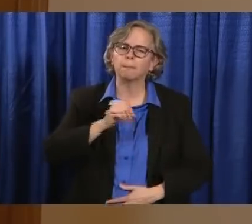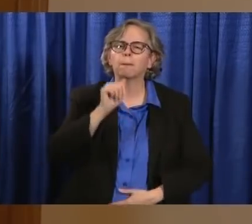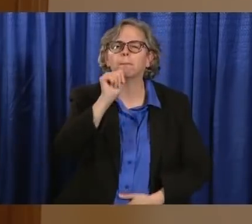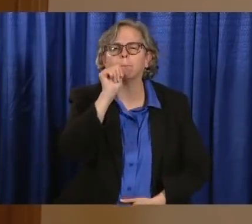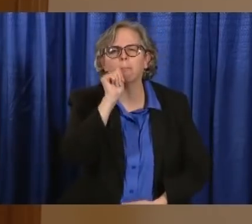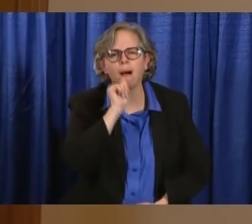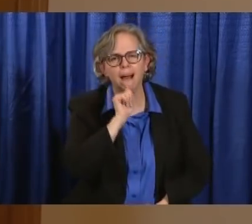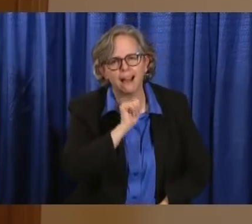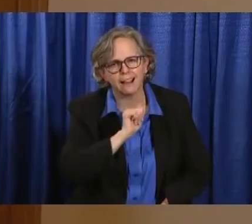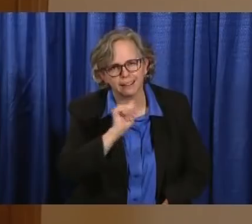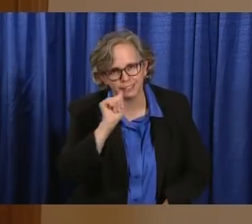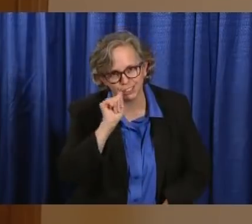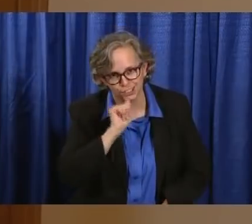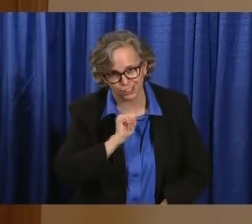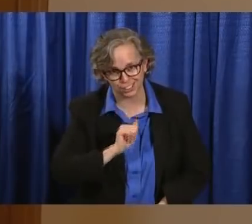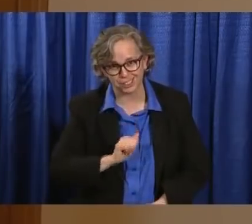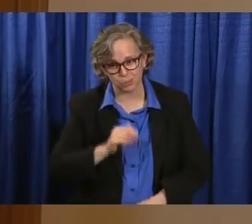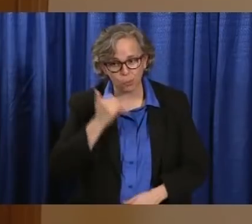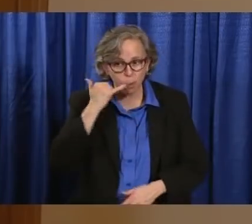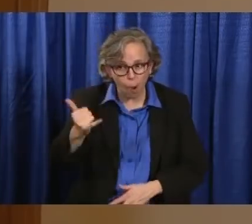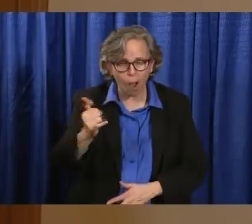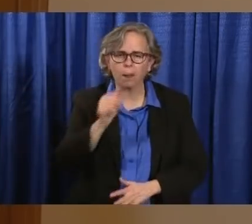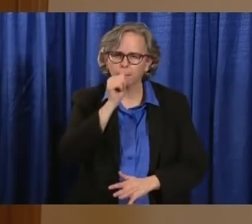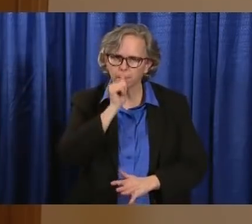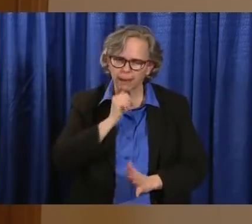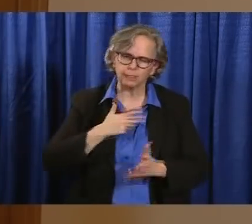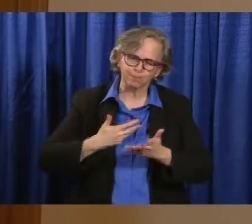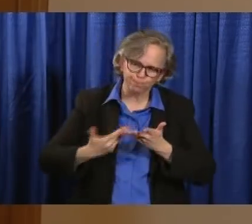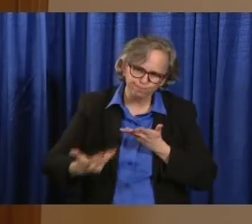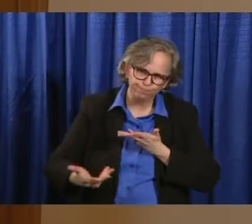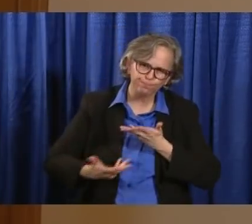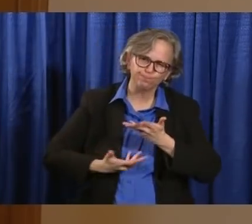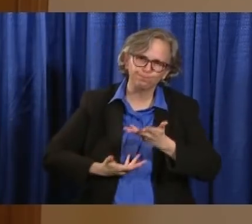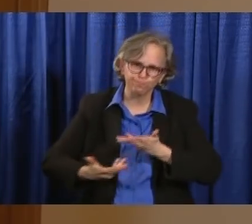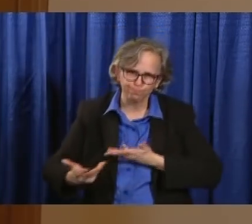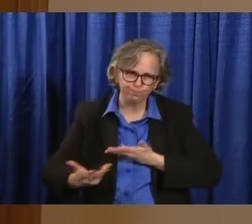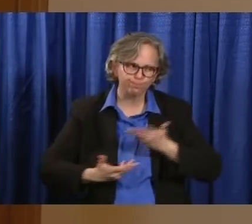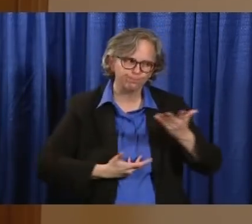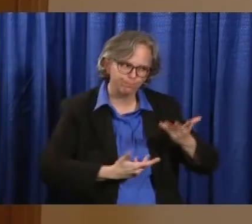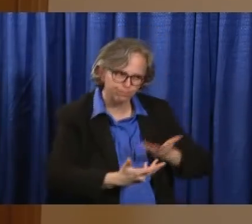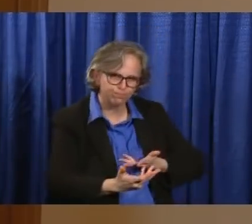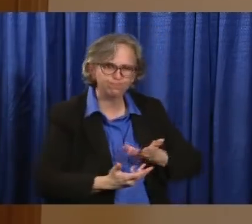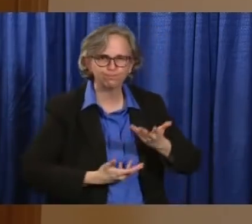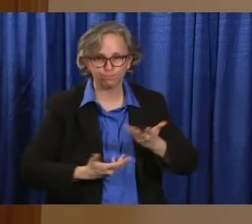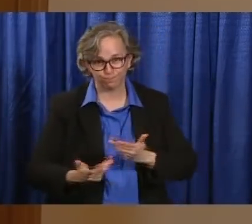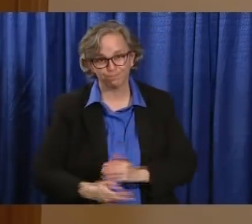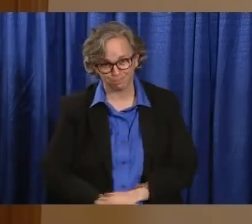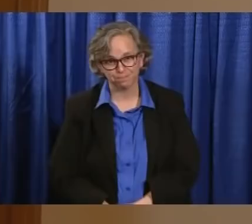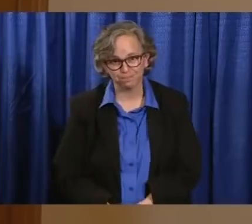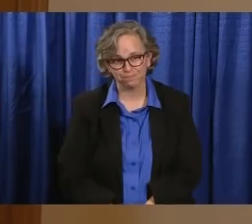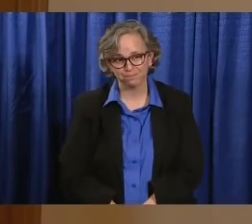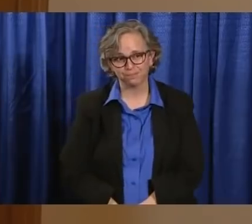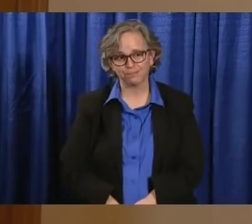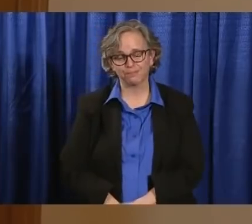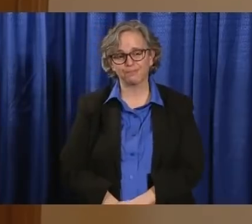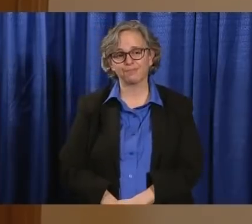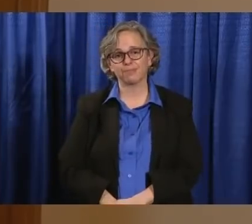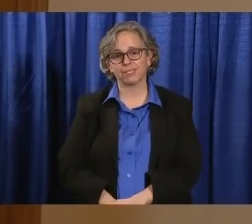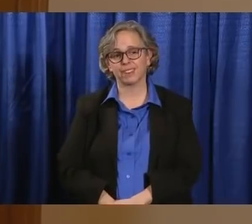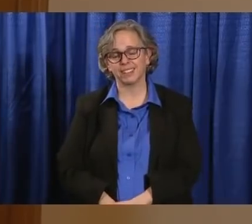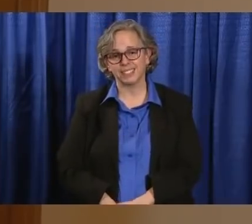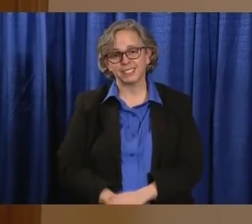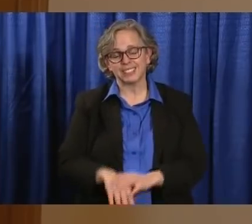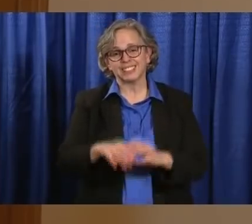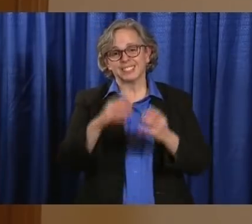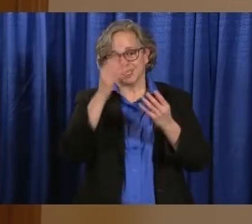share some other information today. We will be talking about putting more and more data on our website.